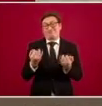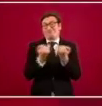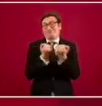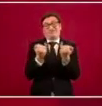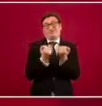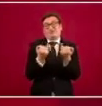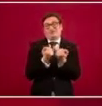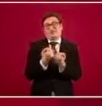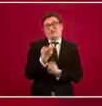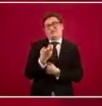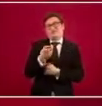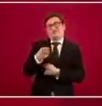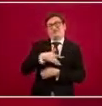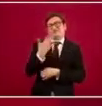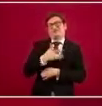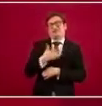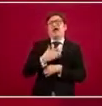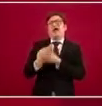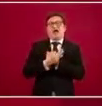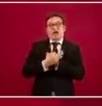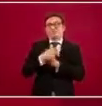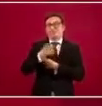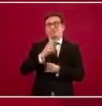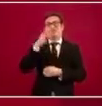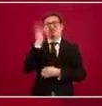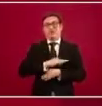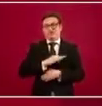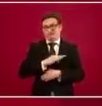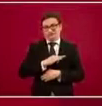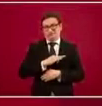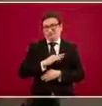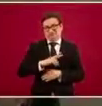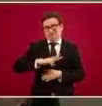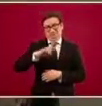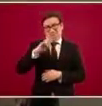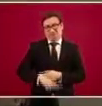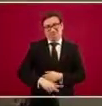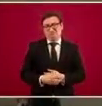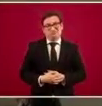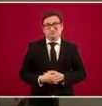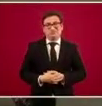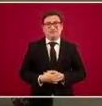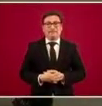wearing gloves for the control of this pandemic is only gives us a